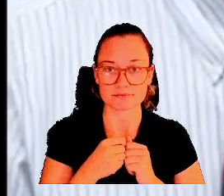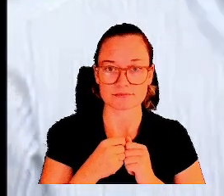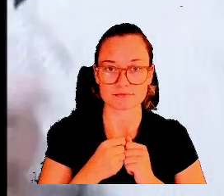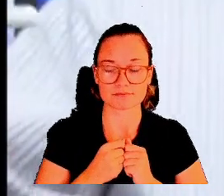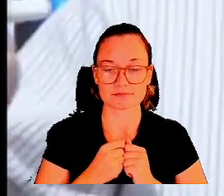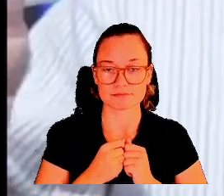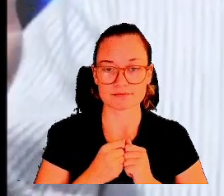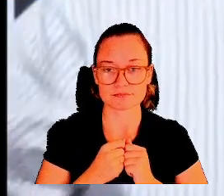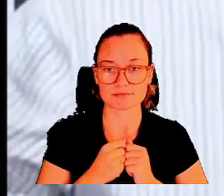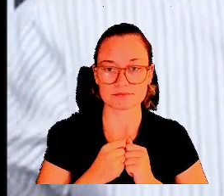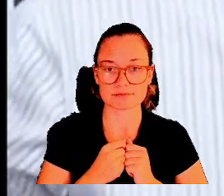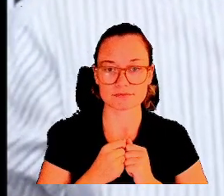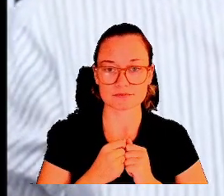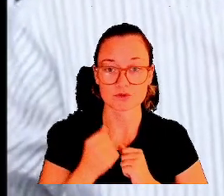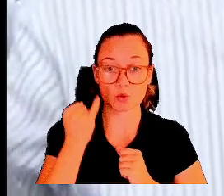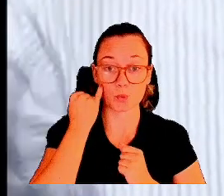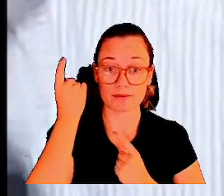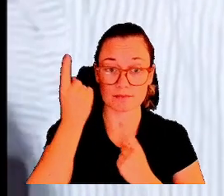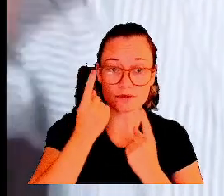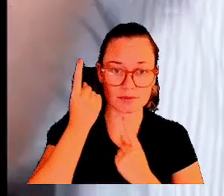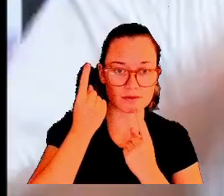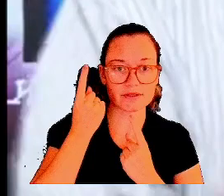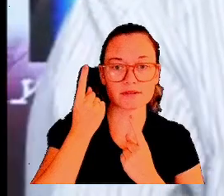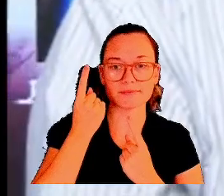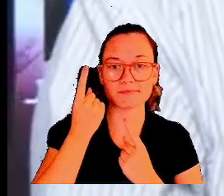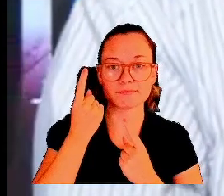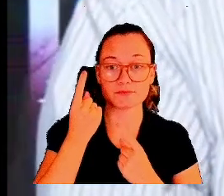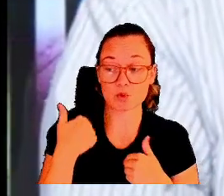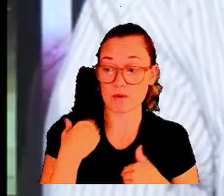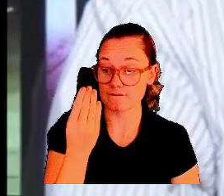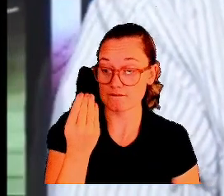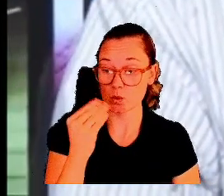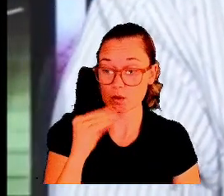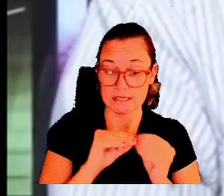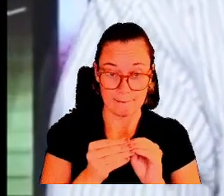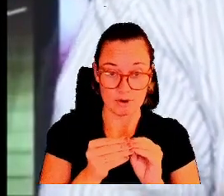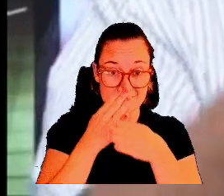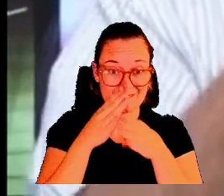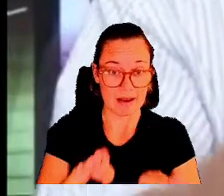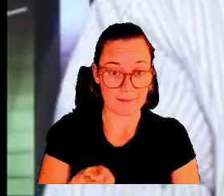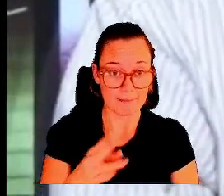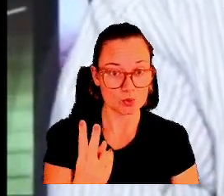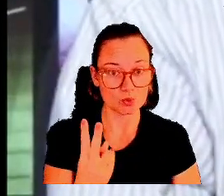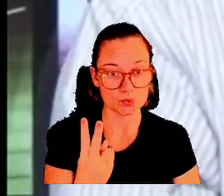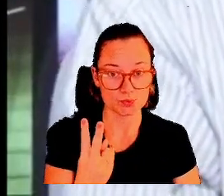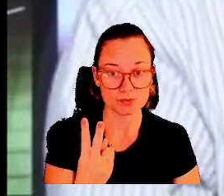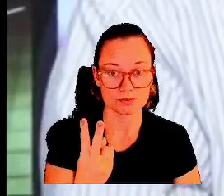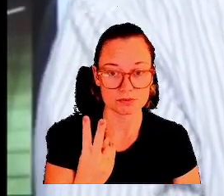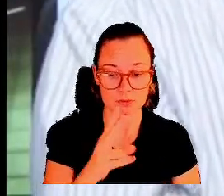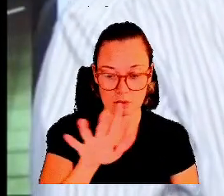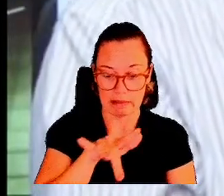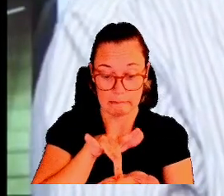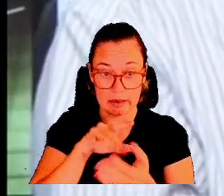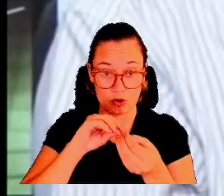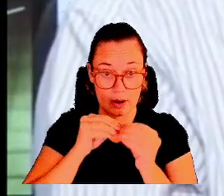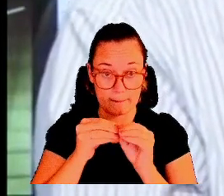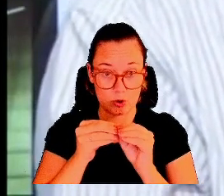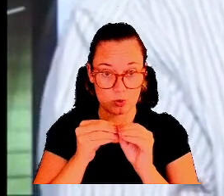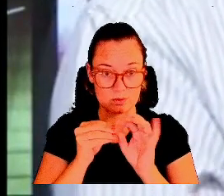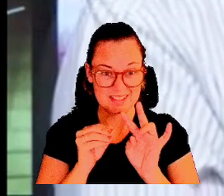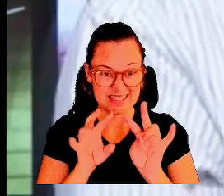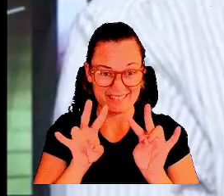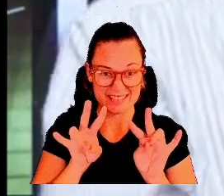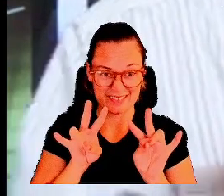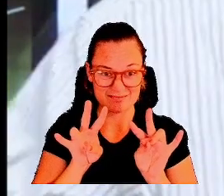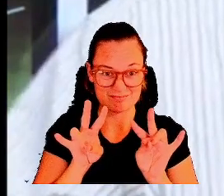if you think about taking 14 numbers and chopping it right in half, the middle would have 7